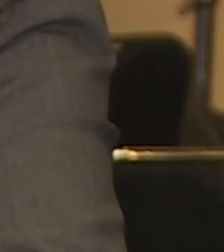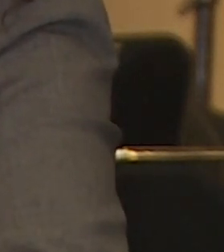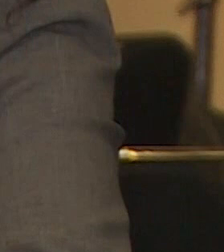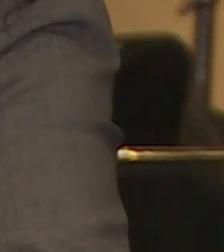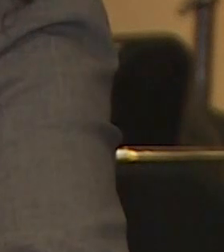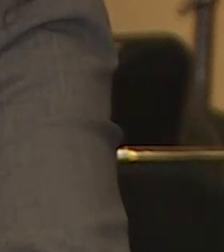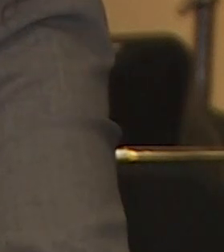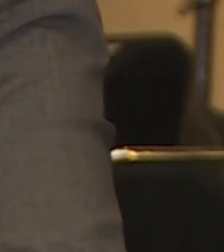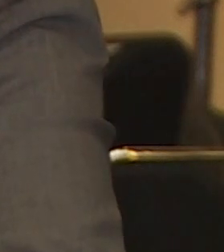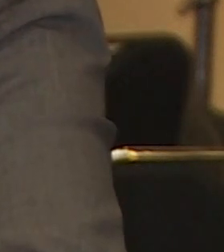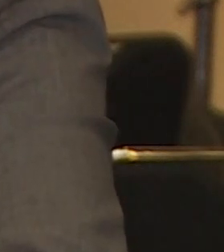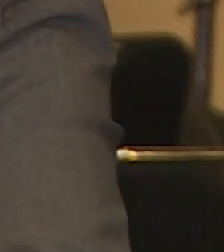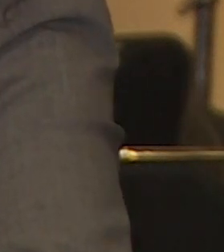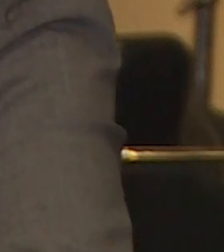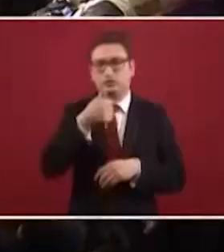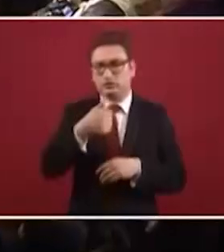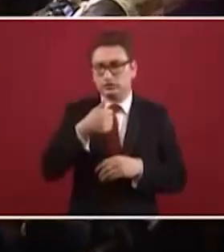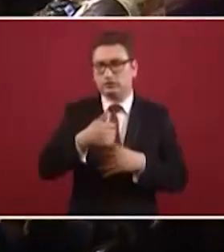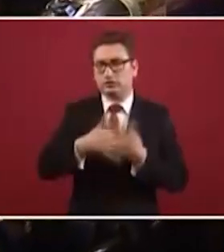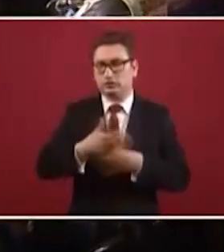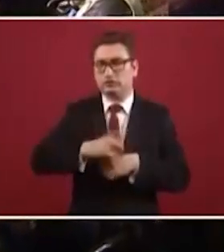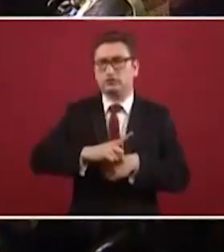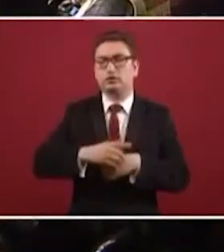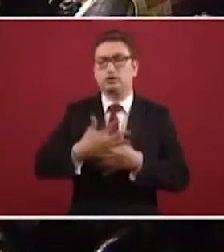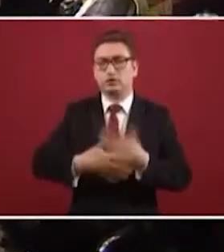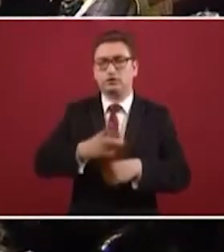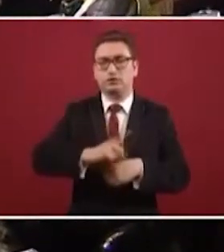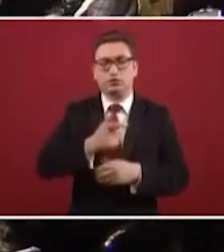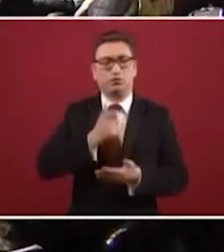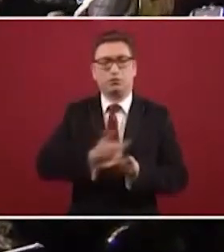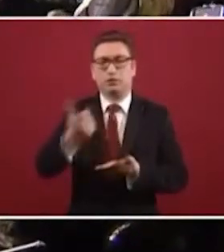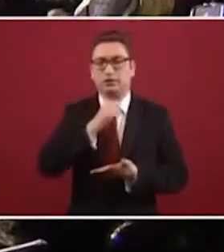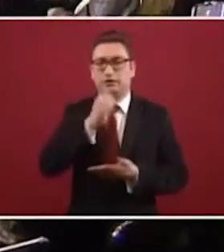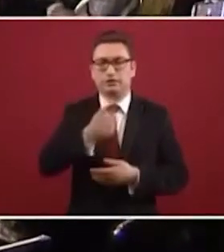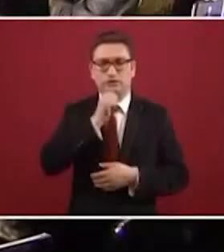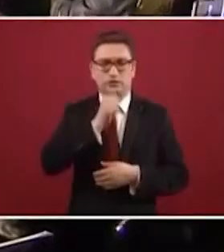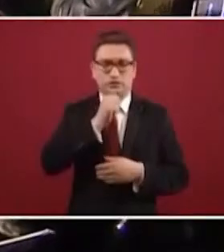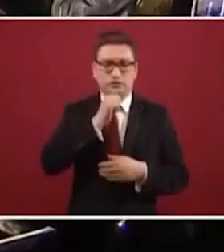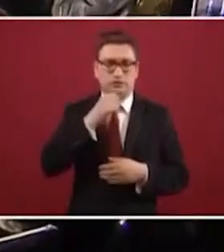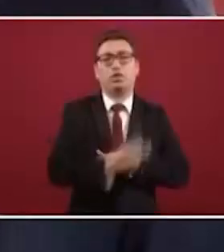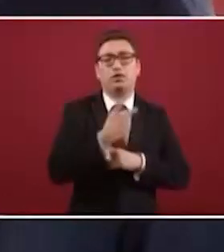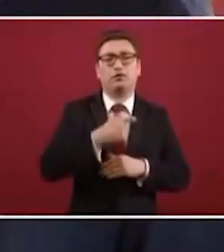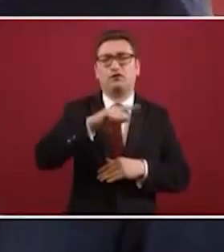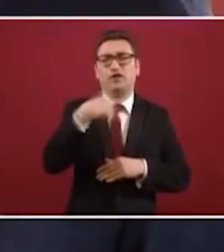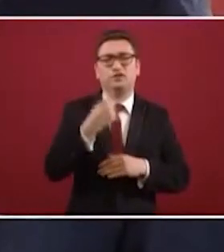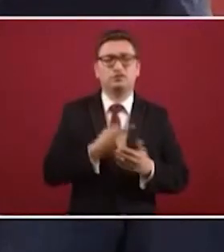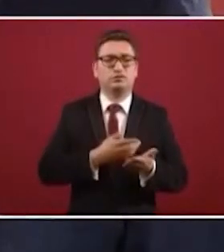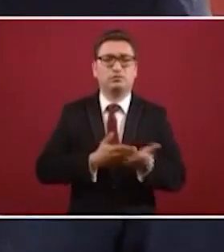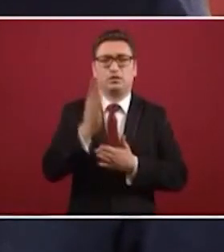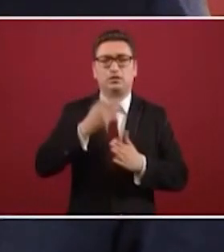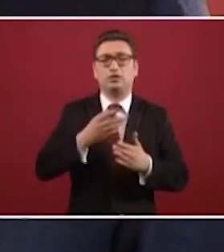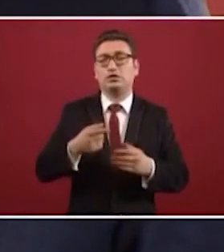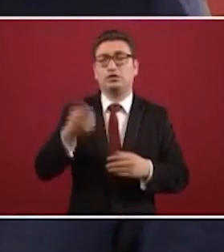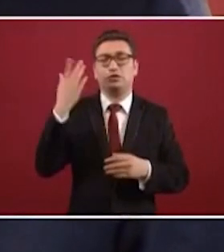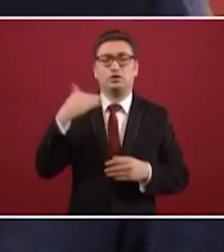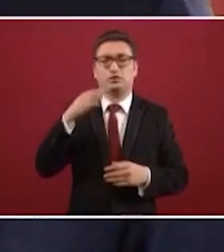the federal government's hold over information. Critics have referred to La Mañanera as a populist strategy, comparing López